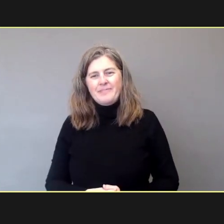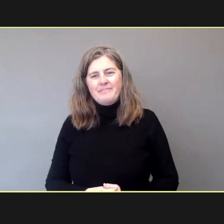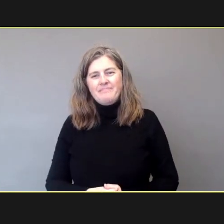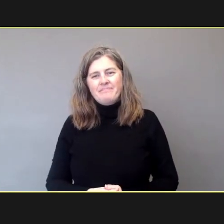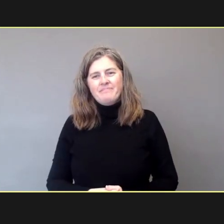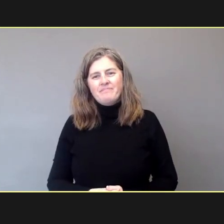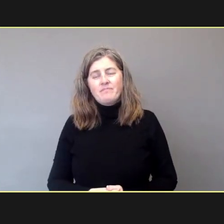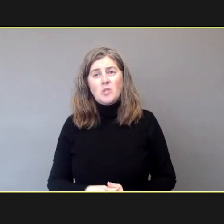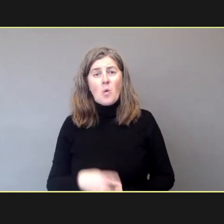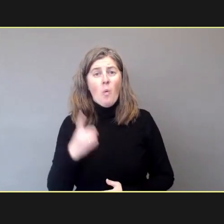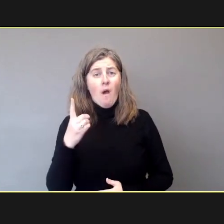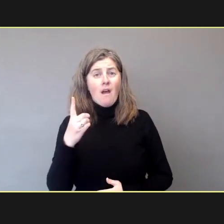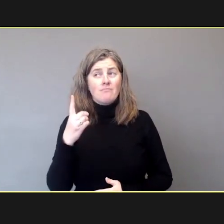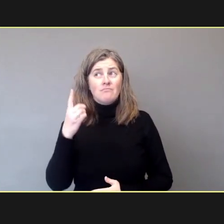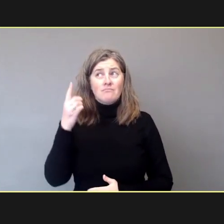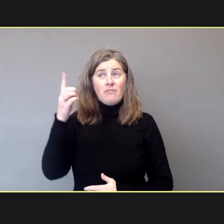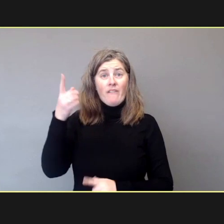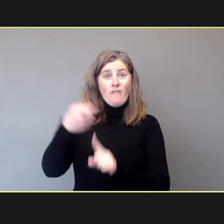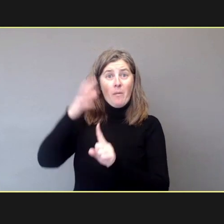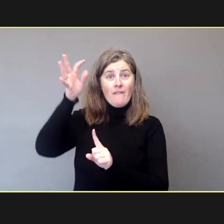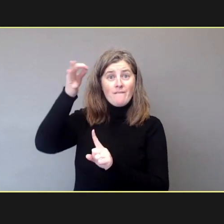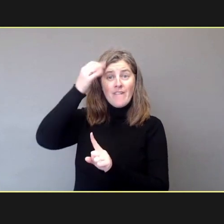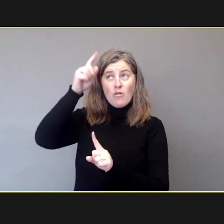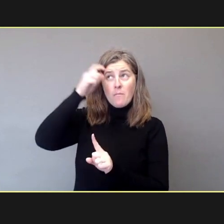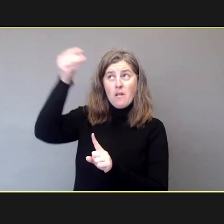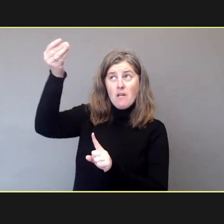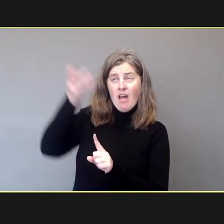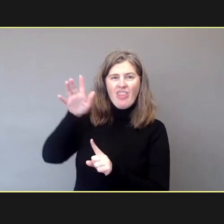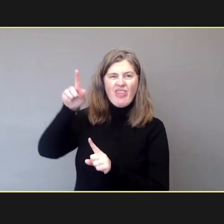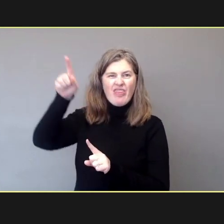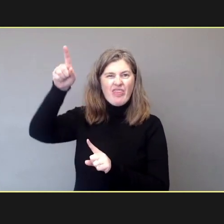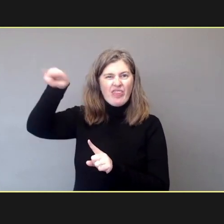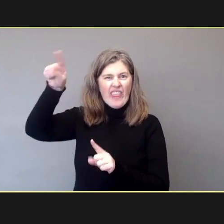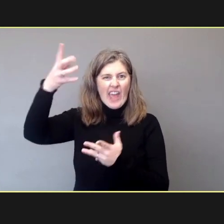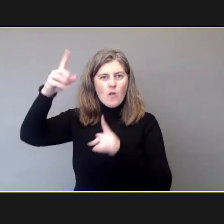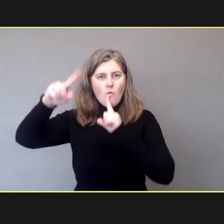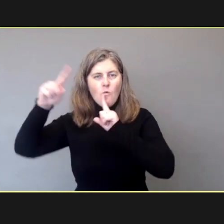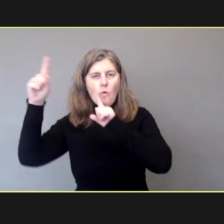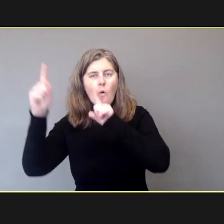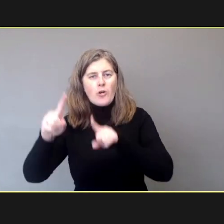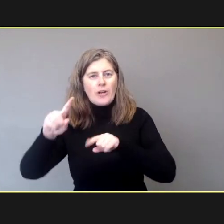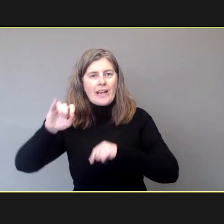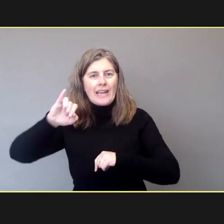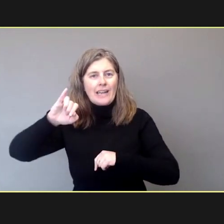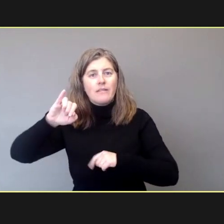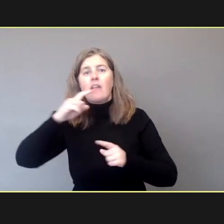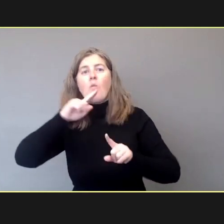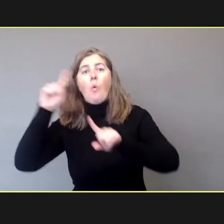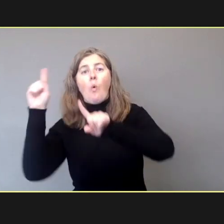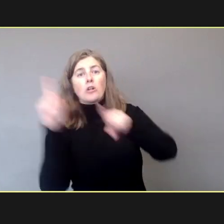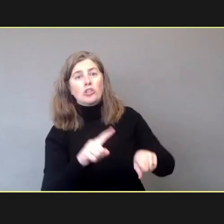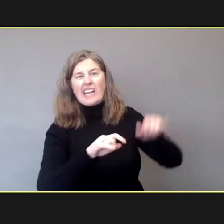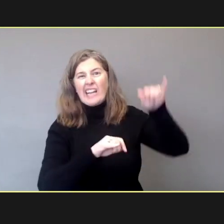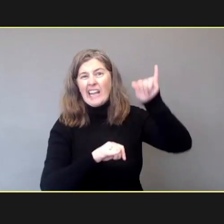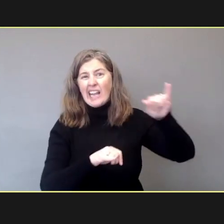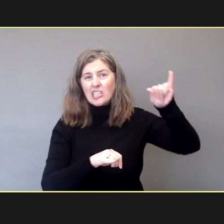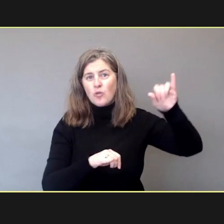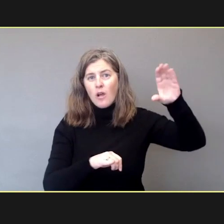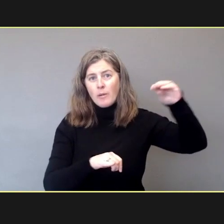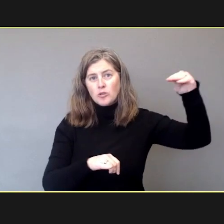one clue we have from the federal government is they ordered insurance companies to cover